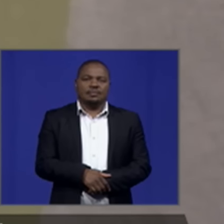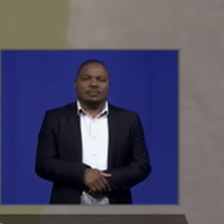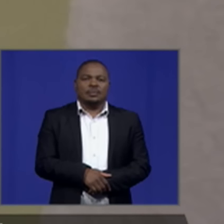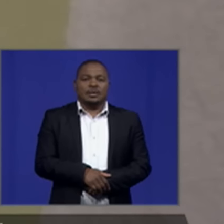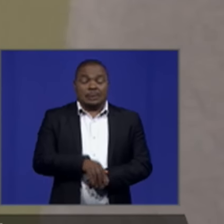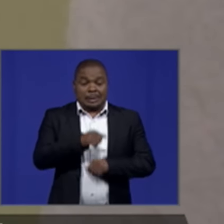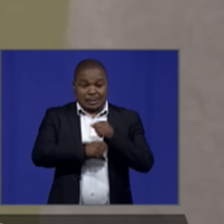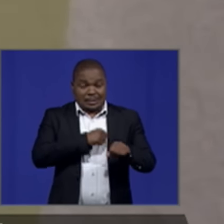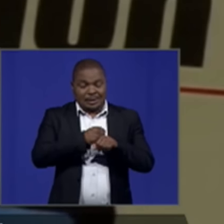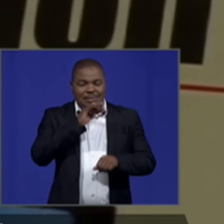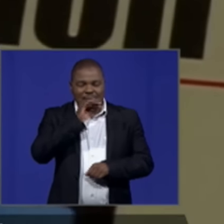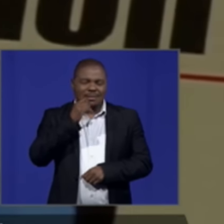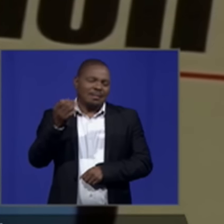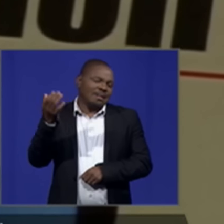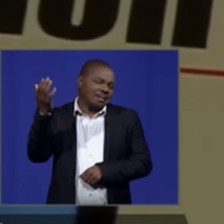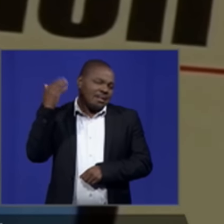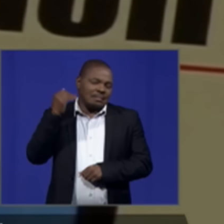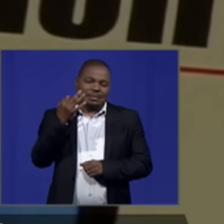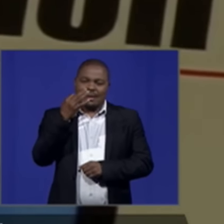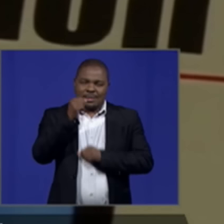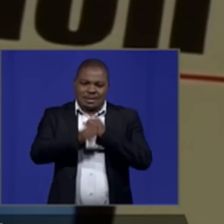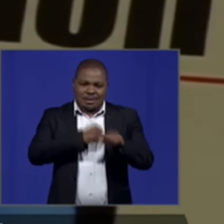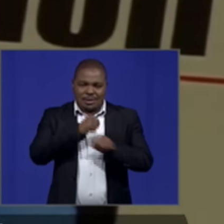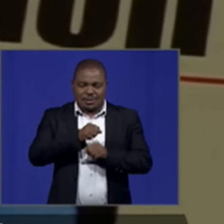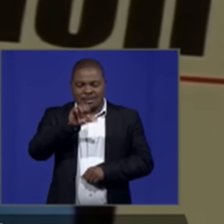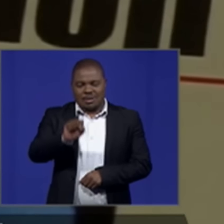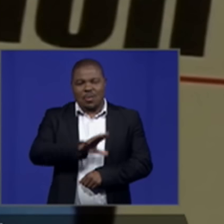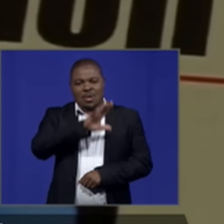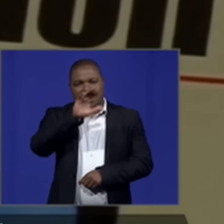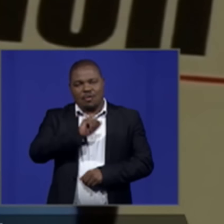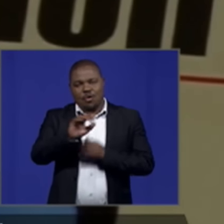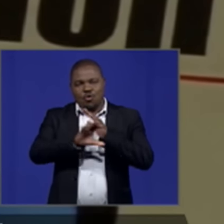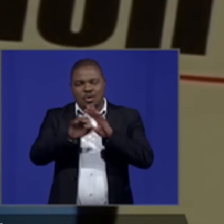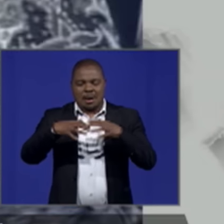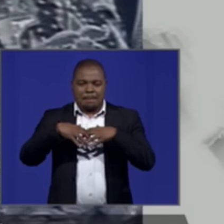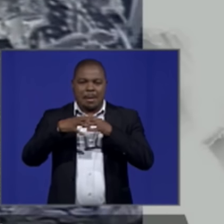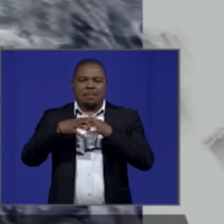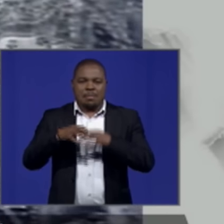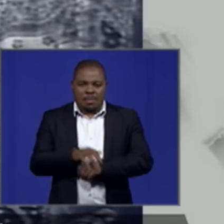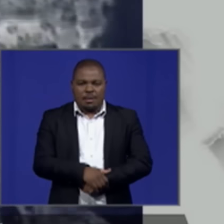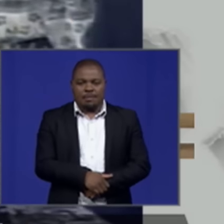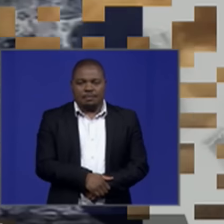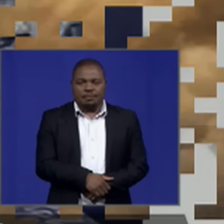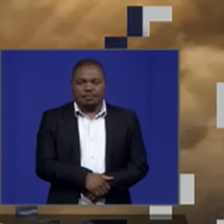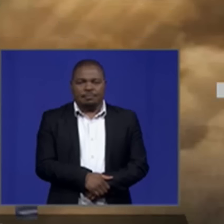Monongwaga o tshwaya ngwaga wa bosome a mararo molaotheo o tsentswe tirisong.